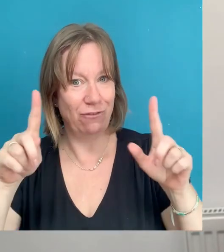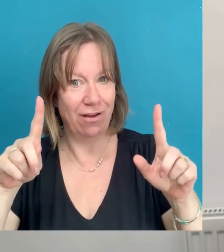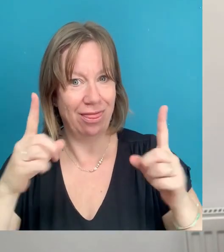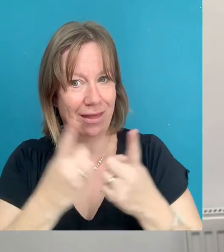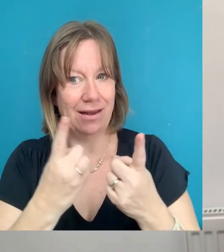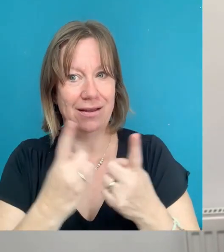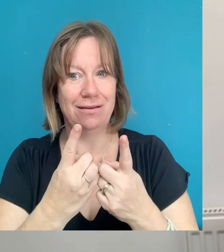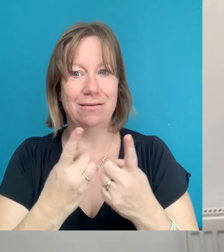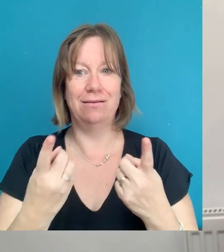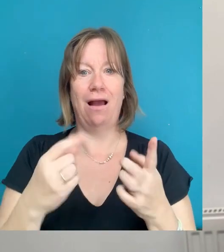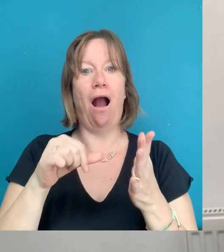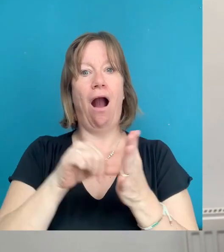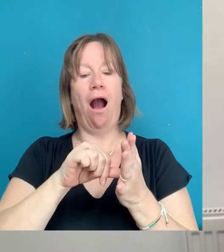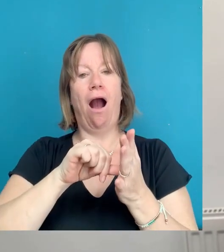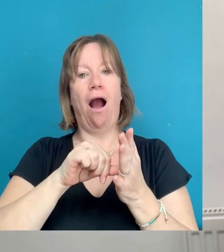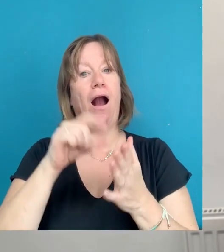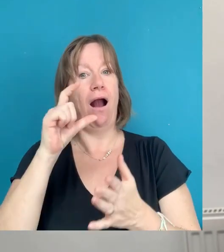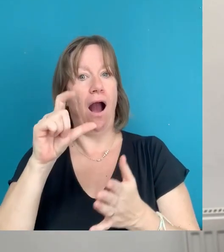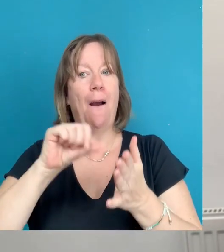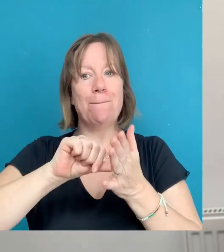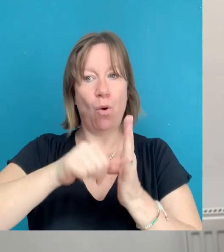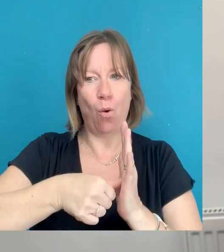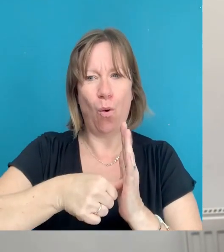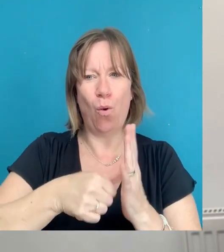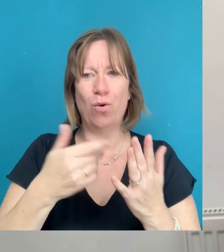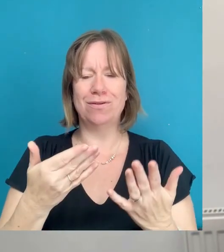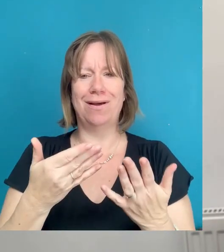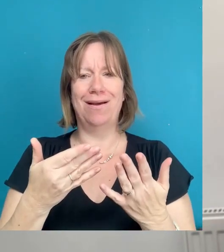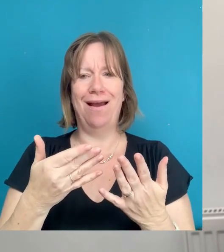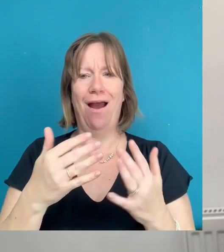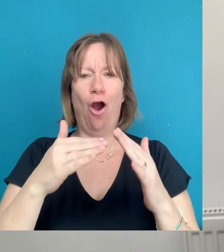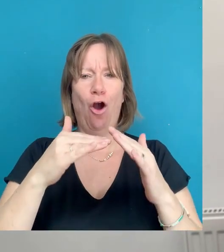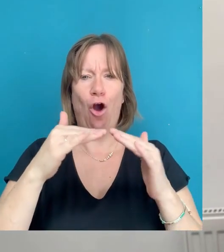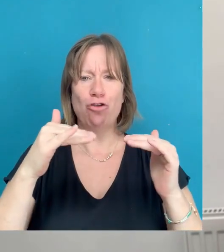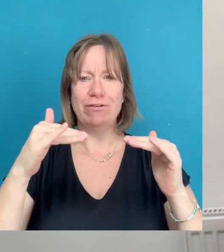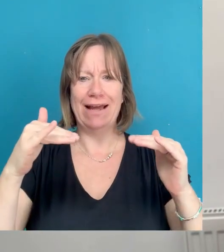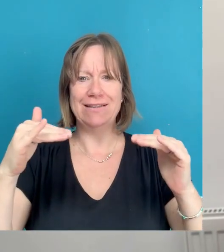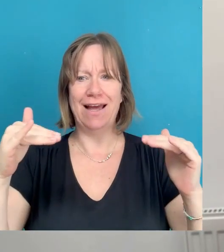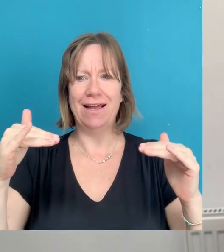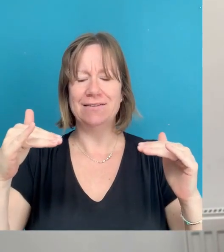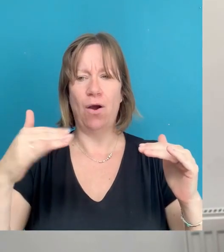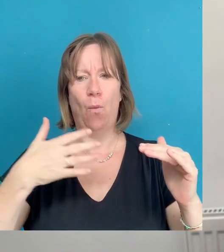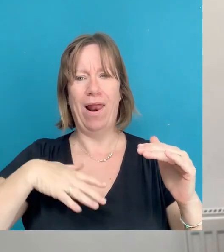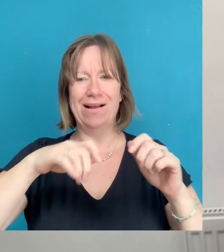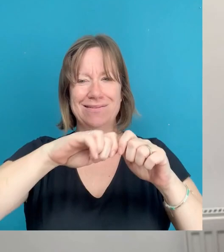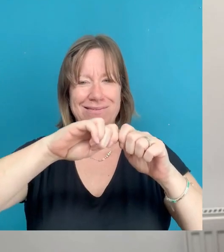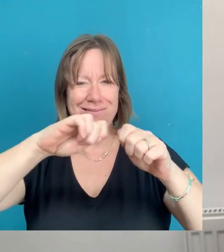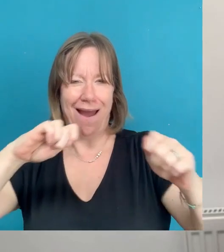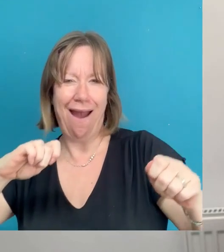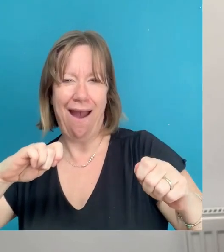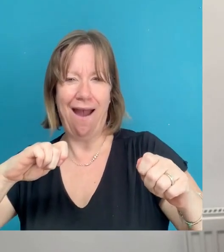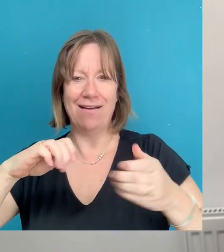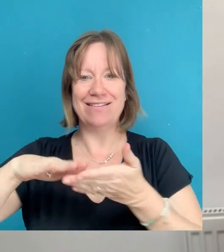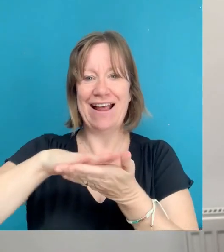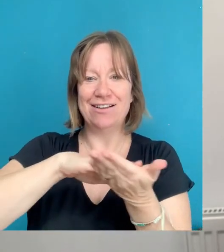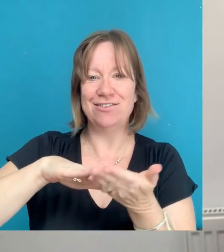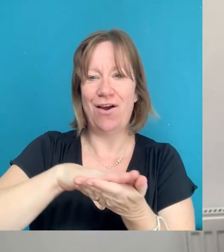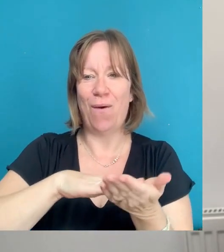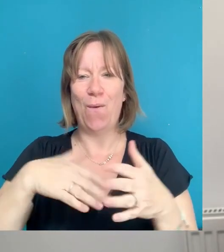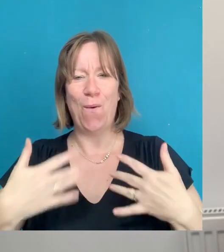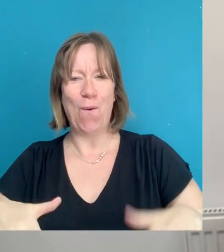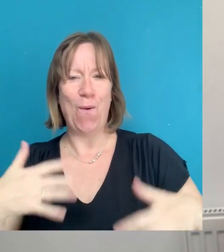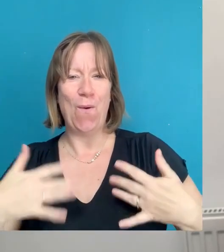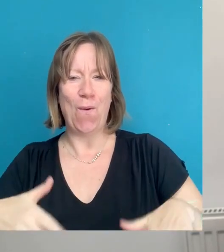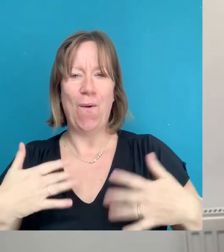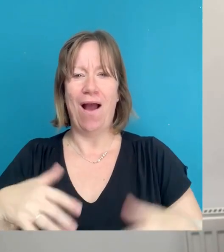scrap. Yeah. Cardboard, which is that nice corrugated, so when I tear it, it's got a really